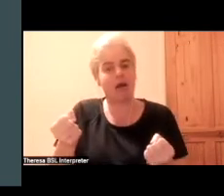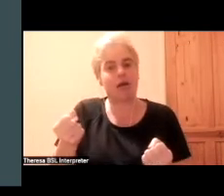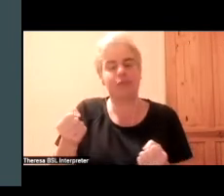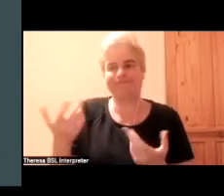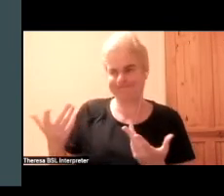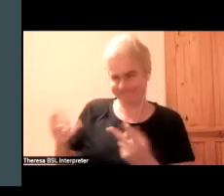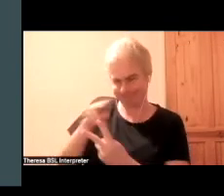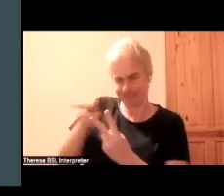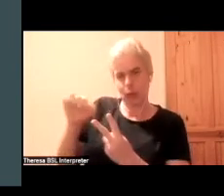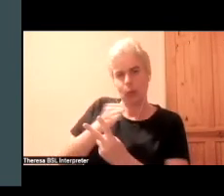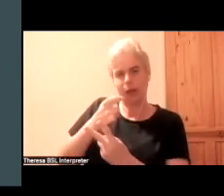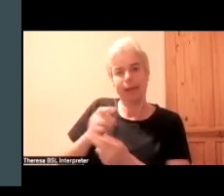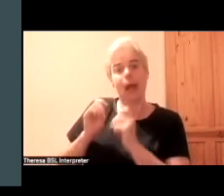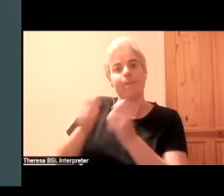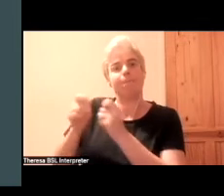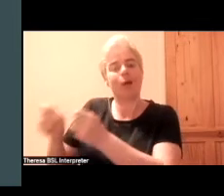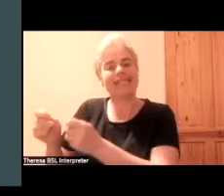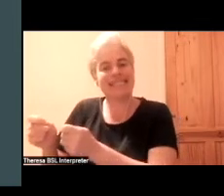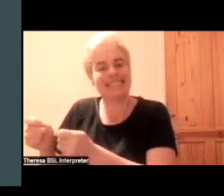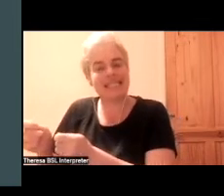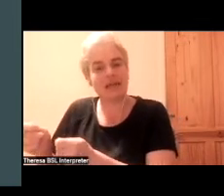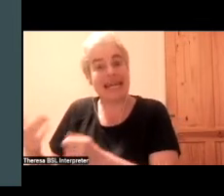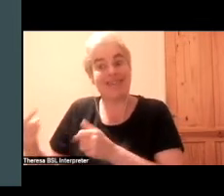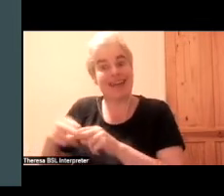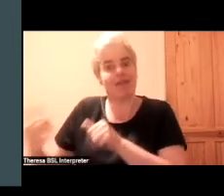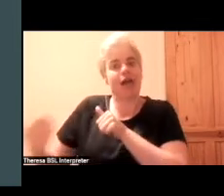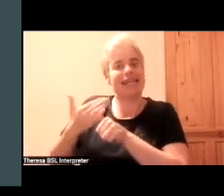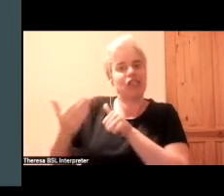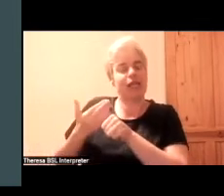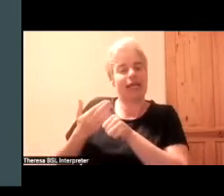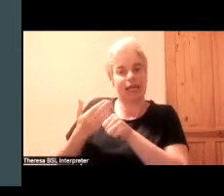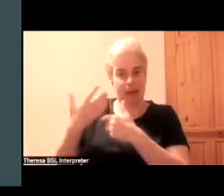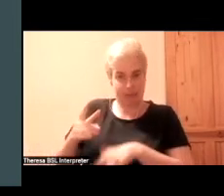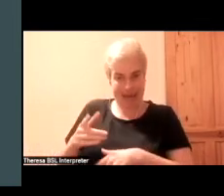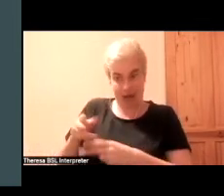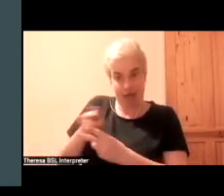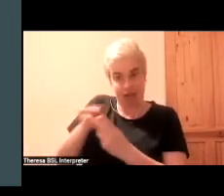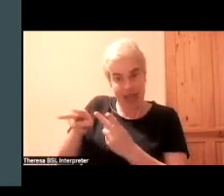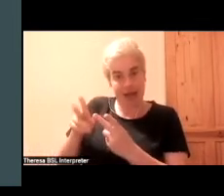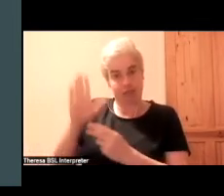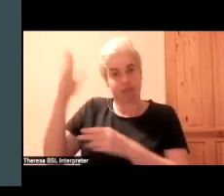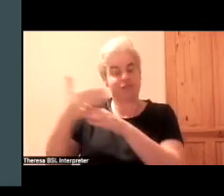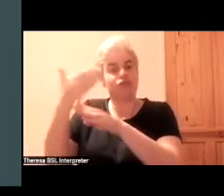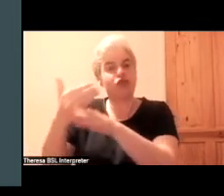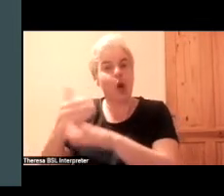whether they would have been appointed had it initially just been them up for the job.